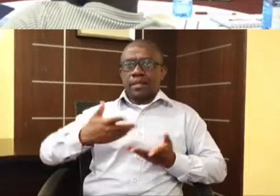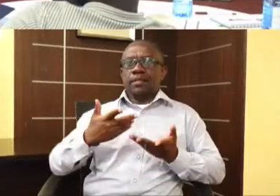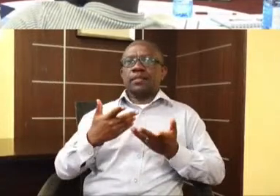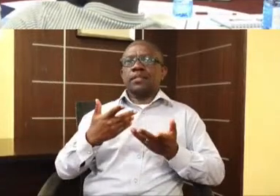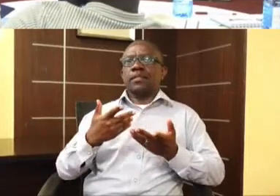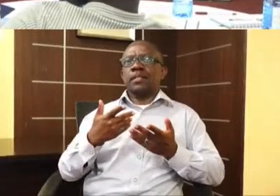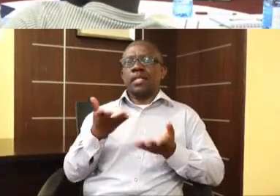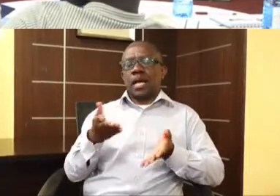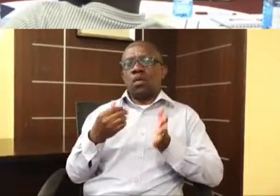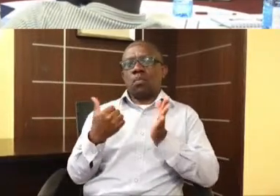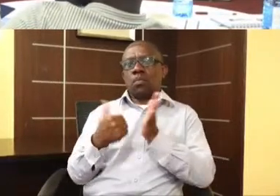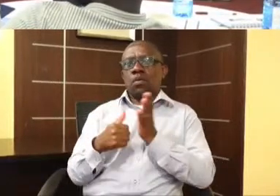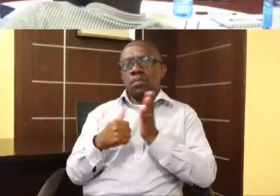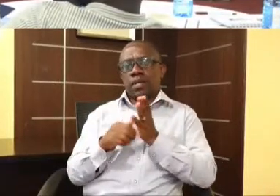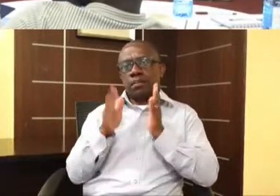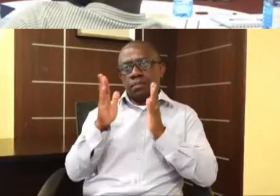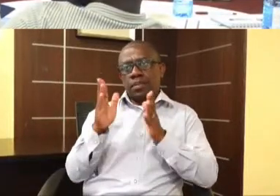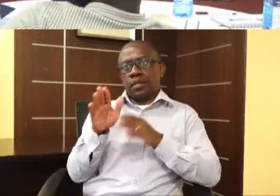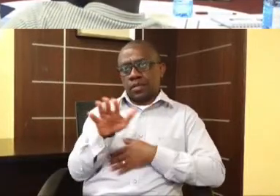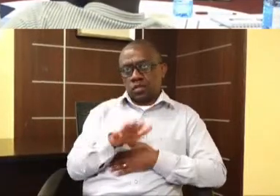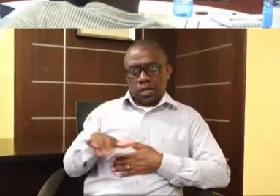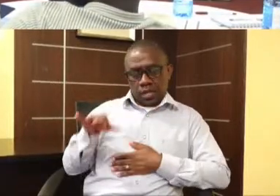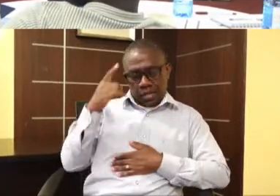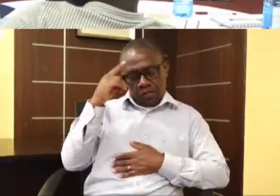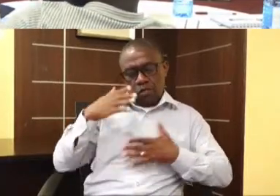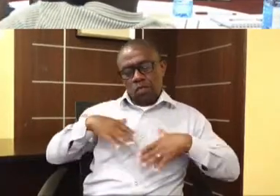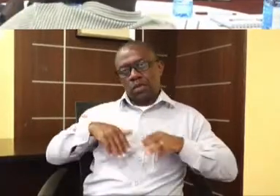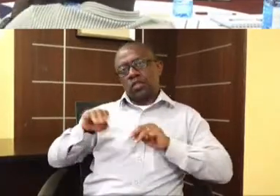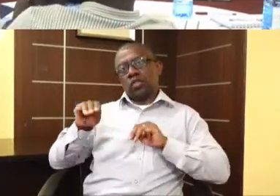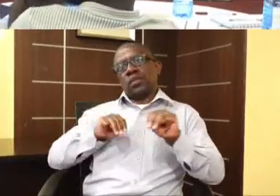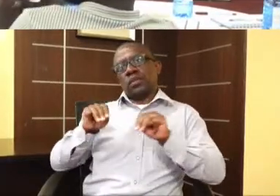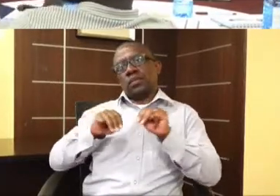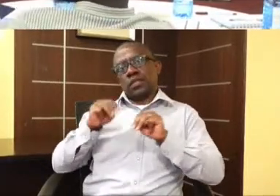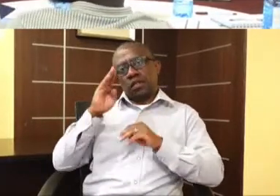big question when it comes to population management, from my perspective.